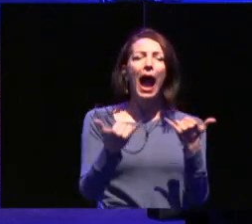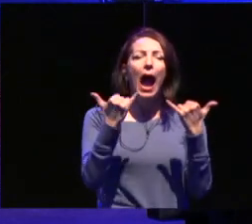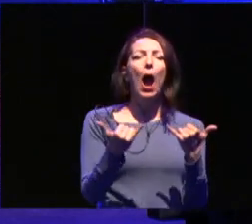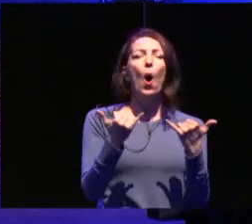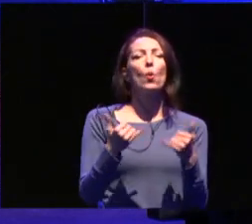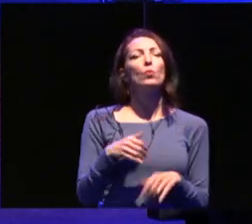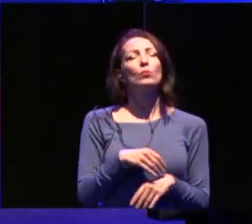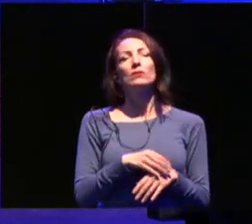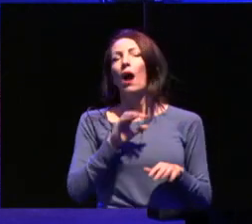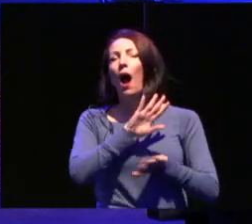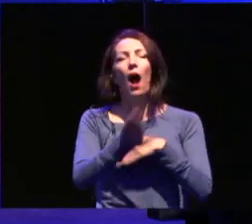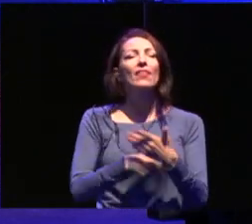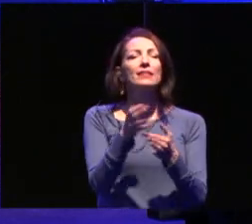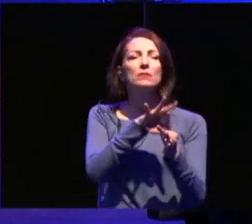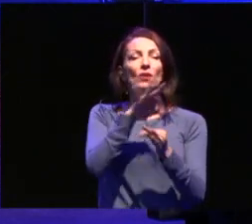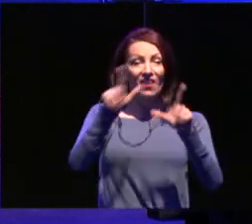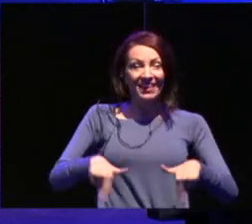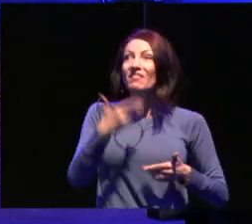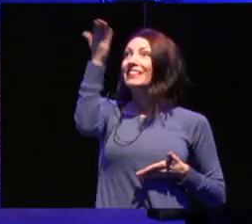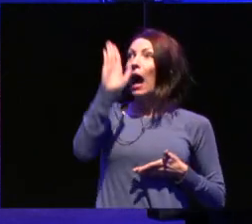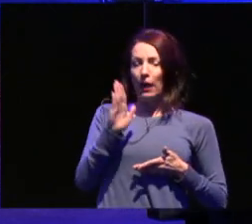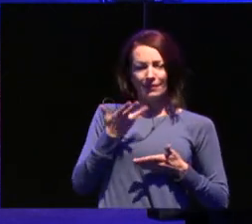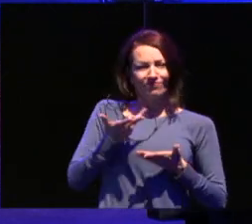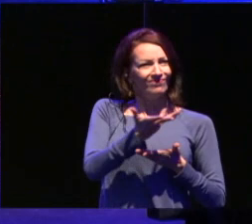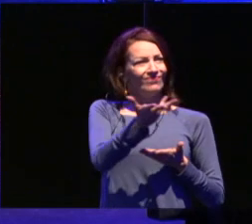the allness of the spirit of the living God.